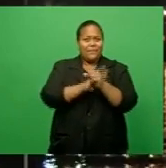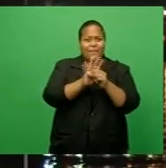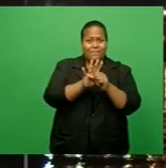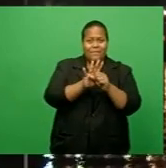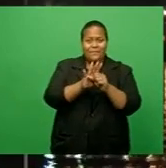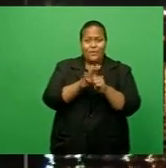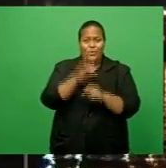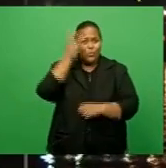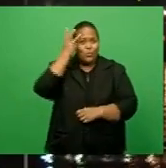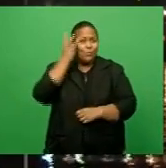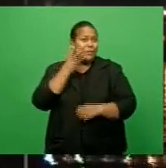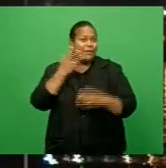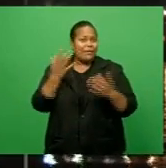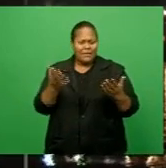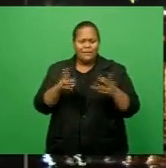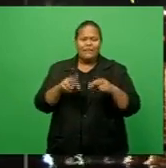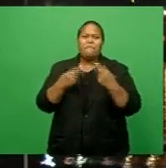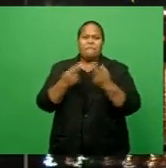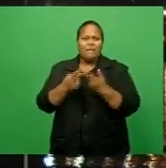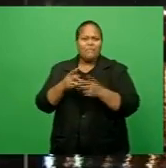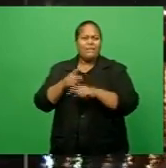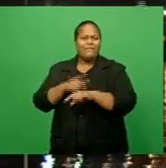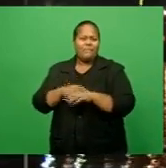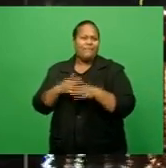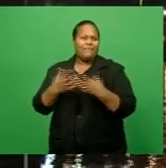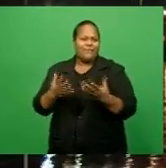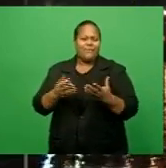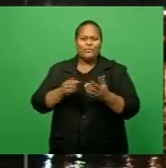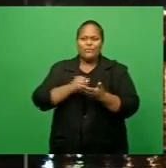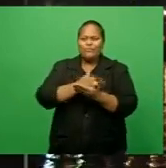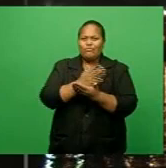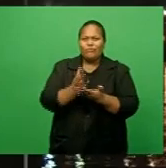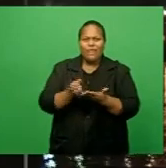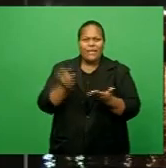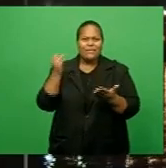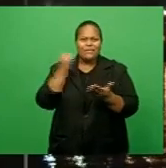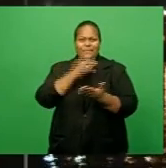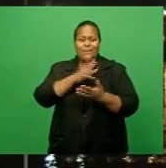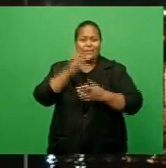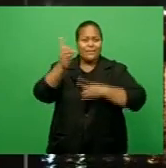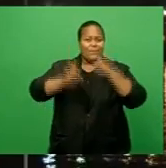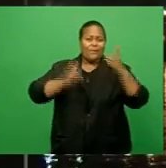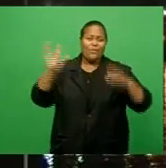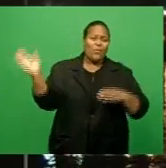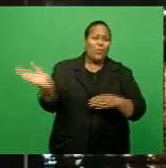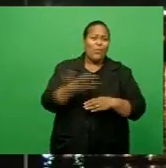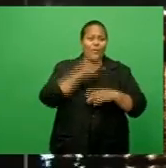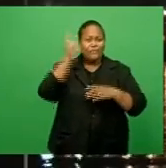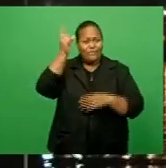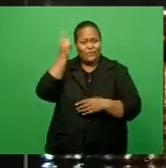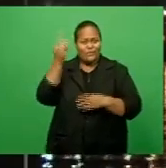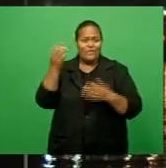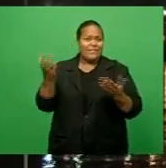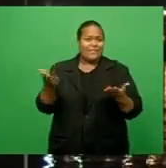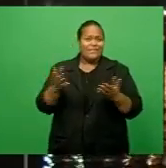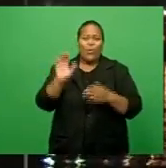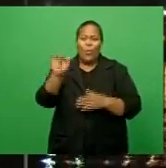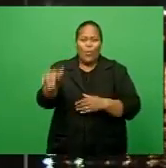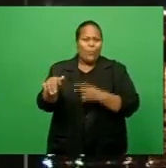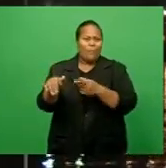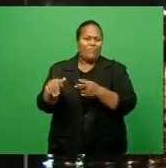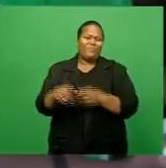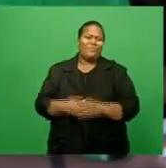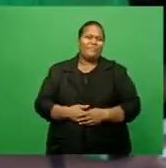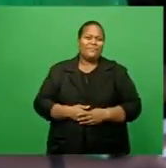a time for her family to share the spirit of Diwali with all Fijians at their home in Navakai. Details with Felipe